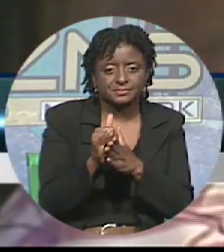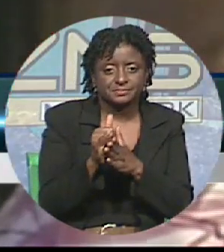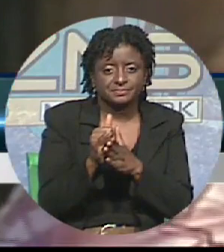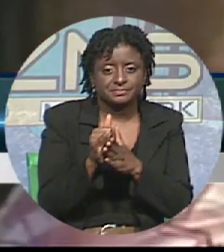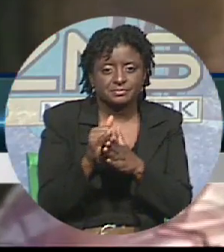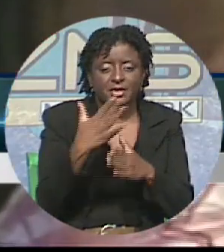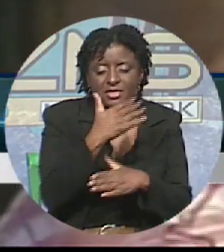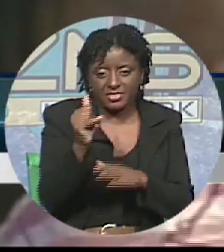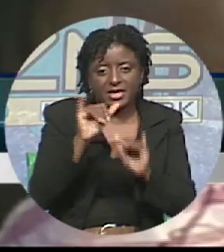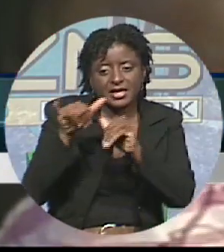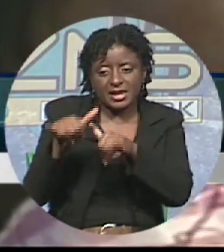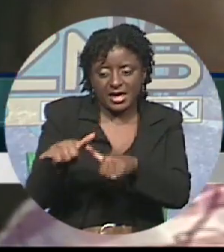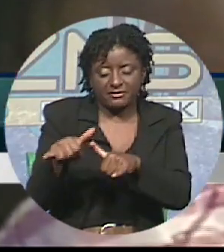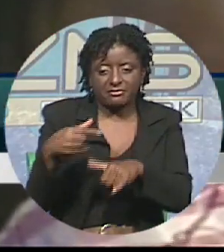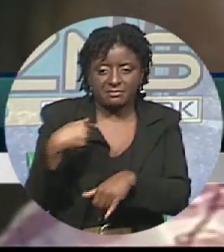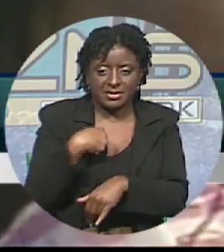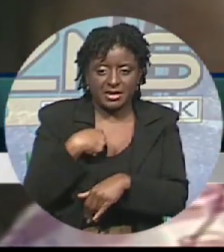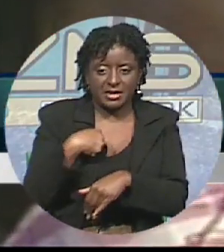they left me behind